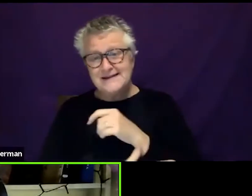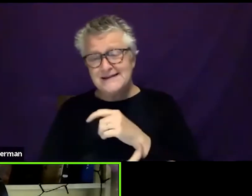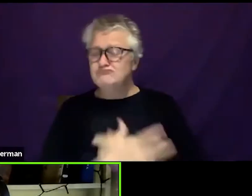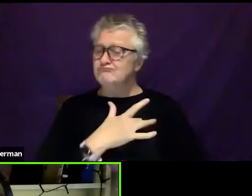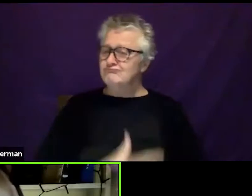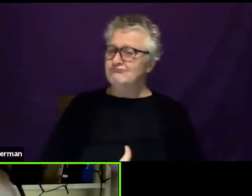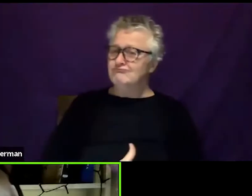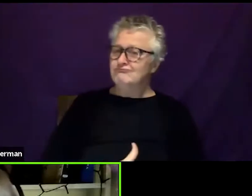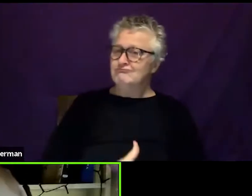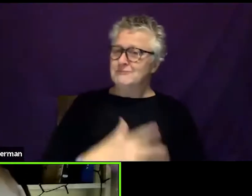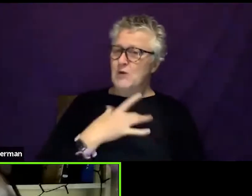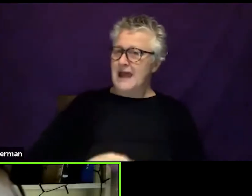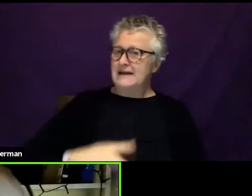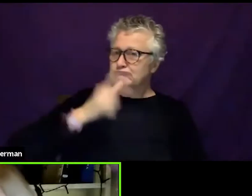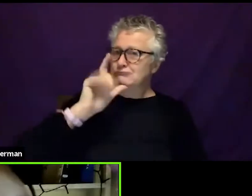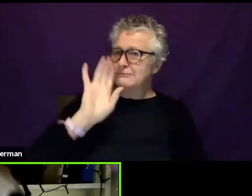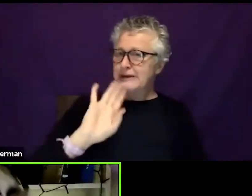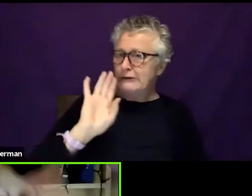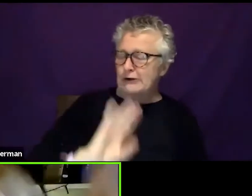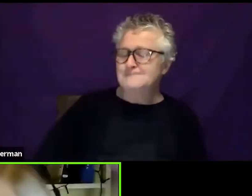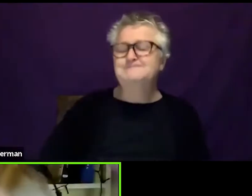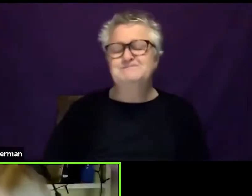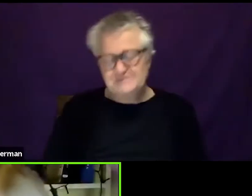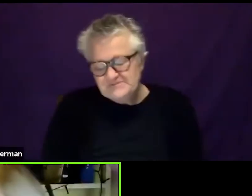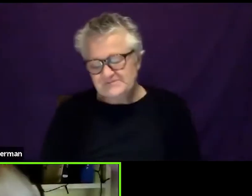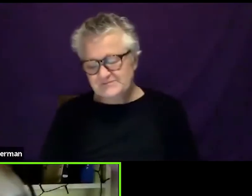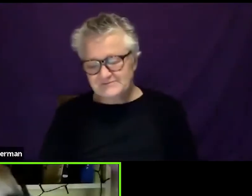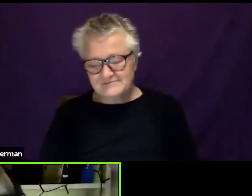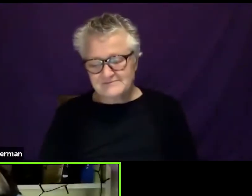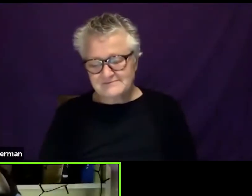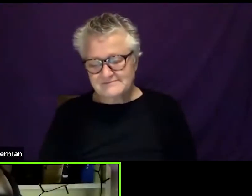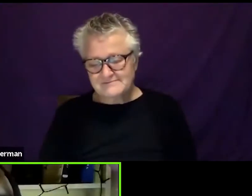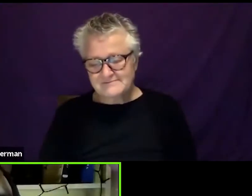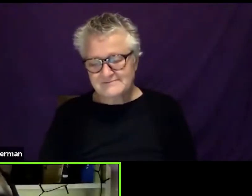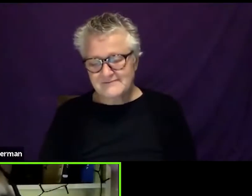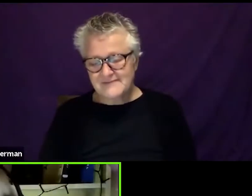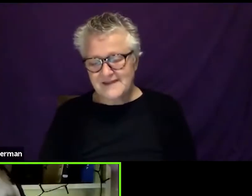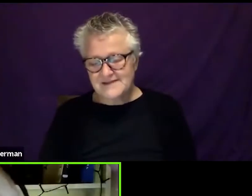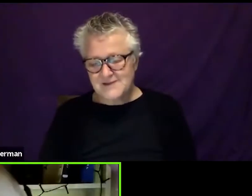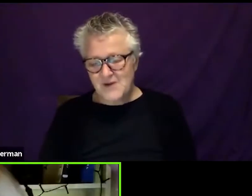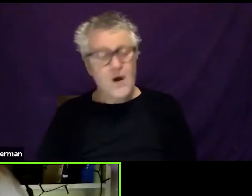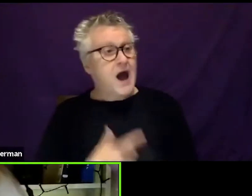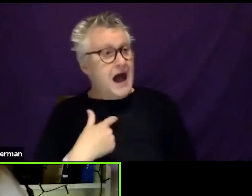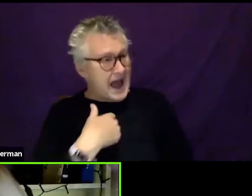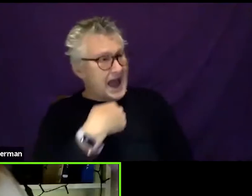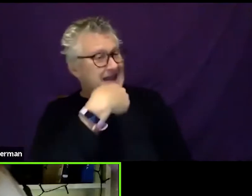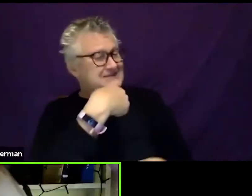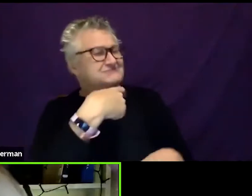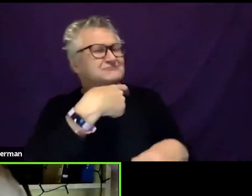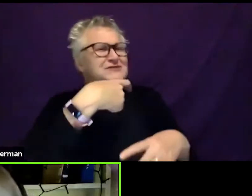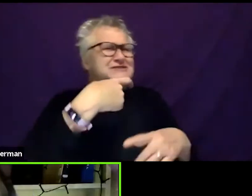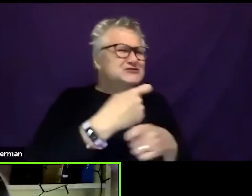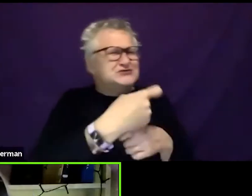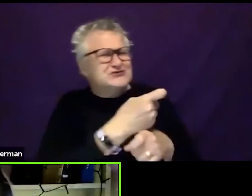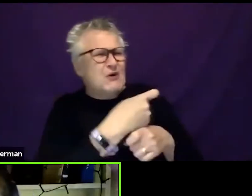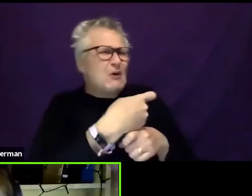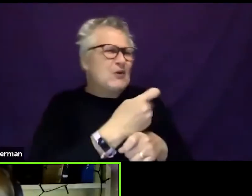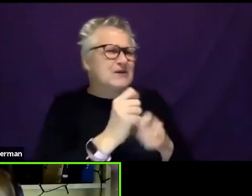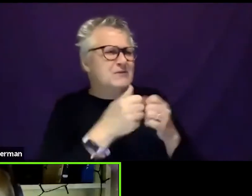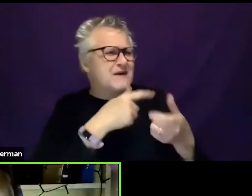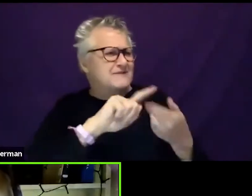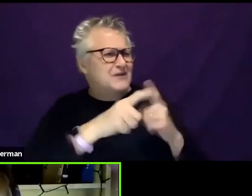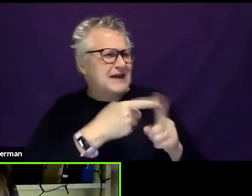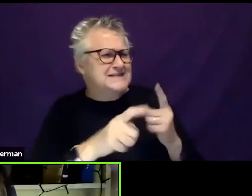friends as a joke, oh, why don't we go to, the pub, as a joke, meaning let's have a drink on Zoom.